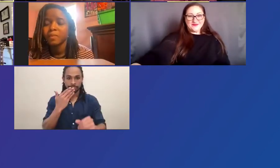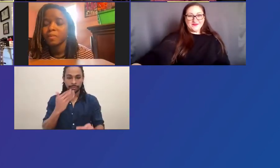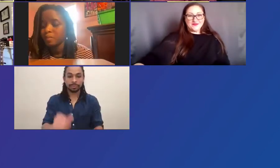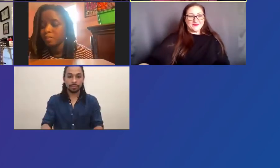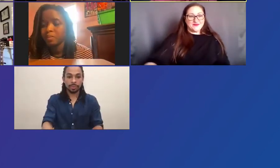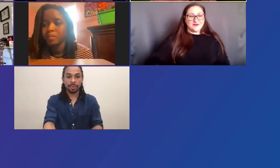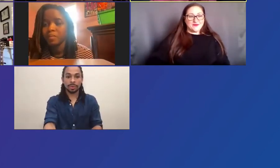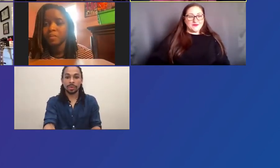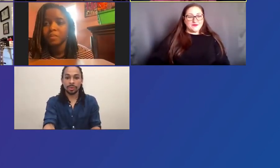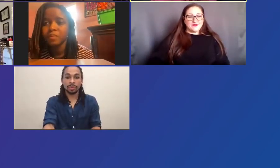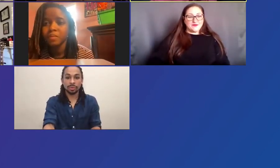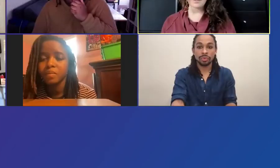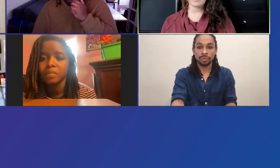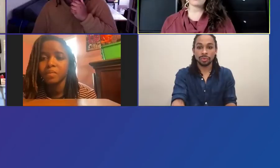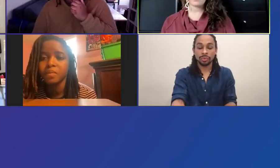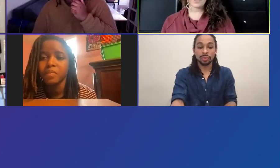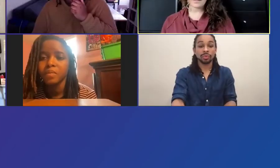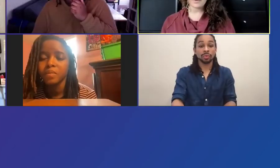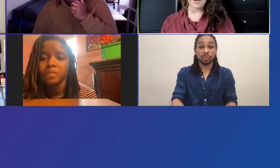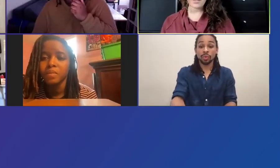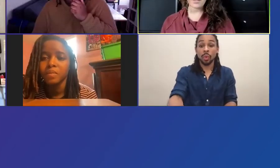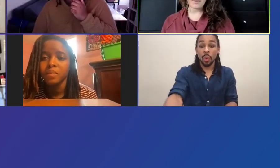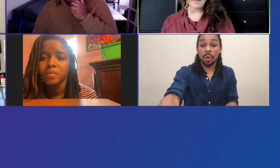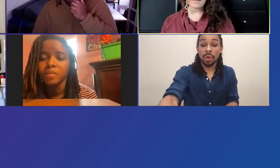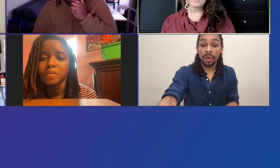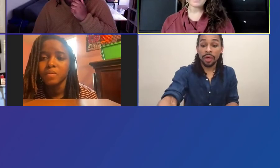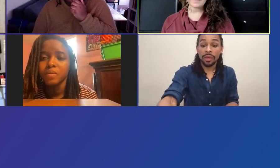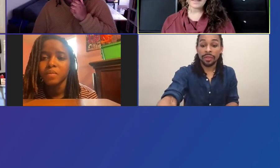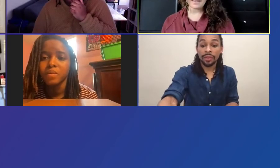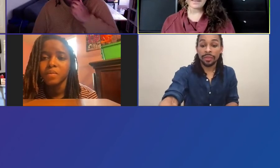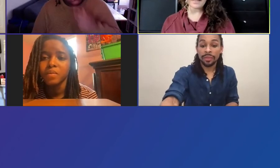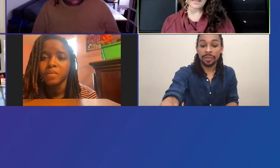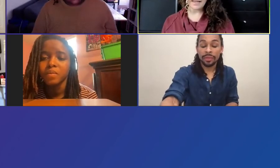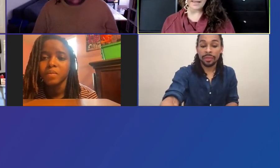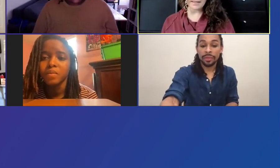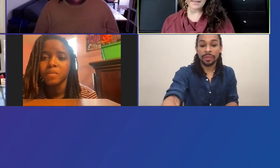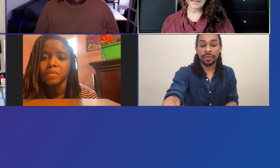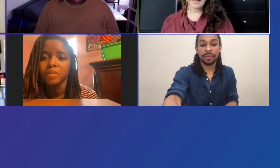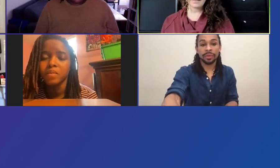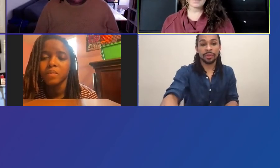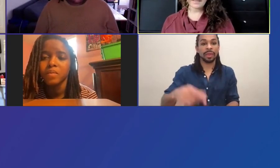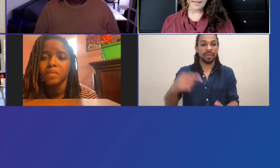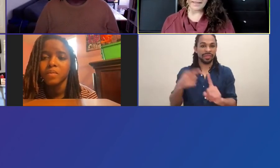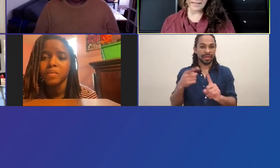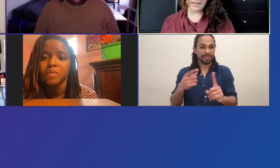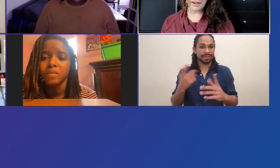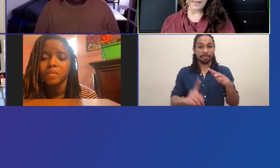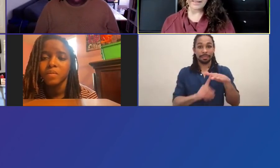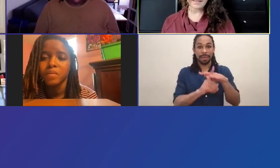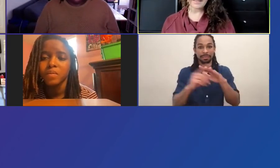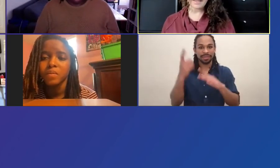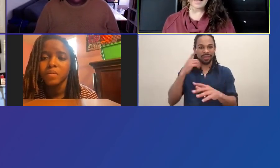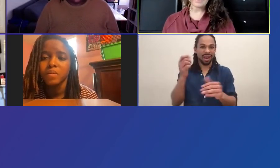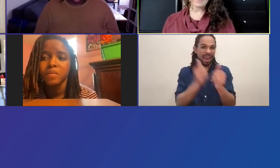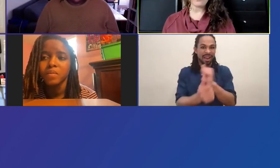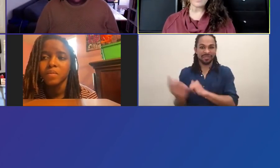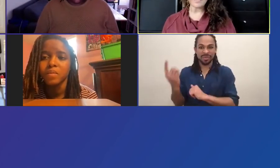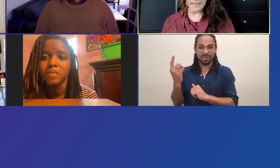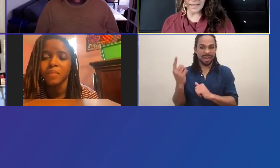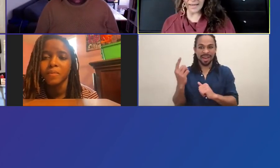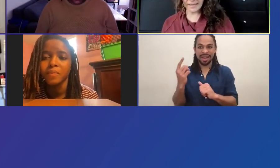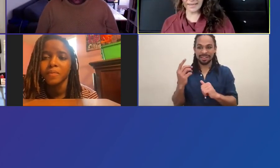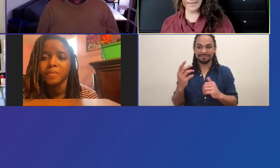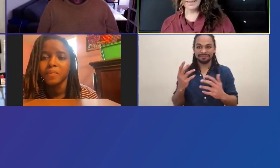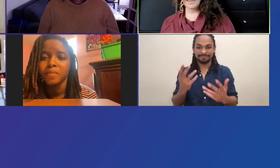this thing that is coming up for everyone as we're talking about this is the listening that is necessary, the listening and